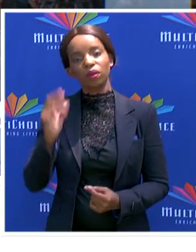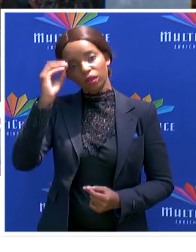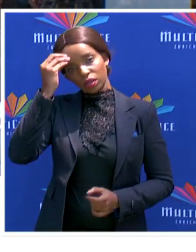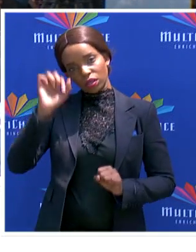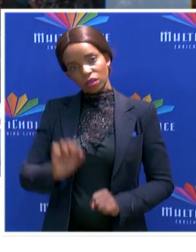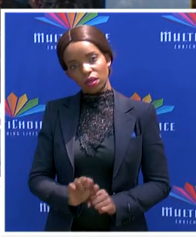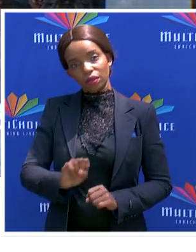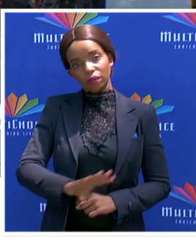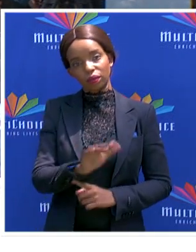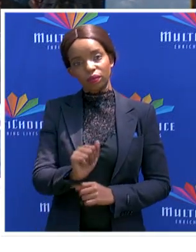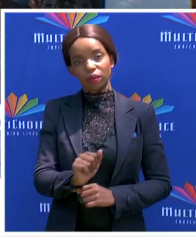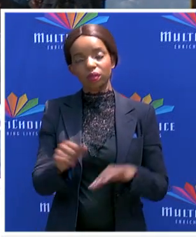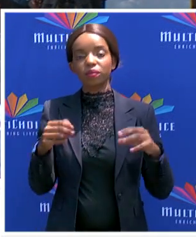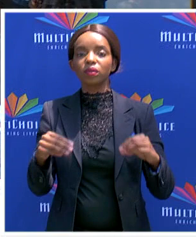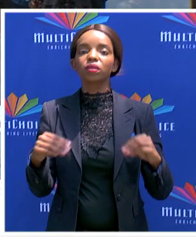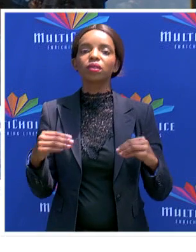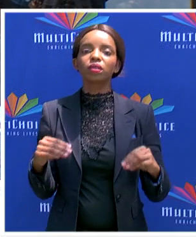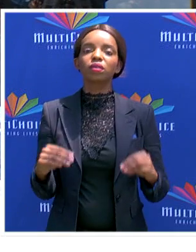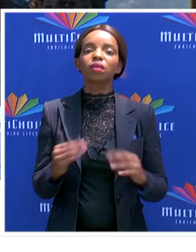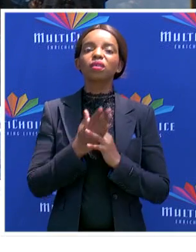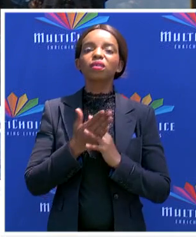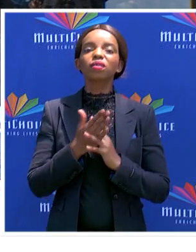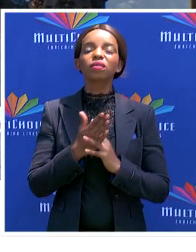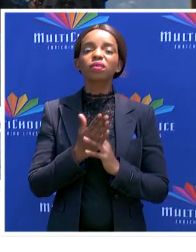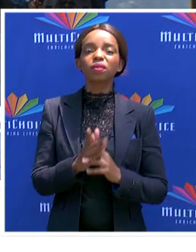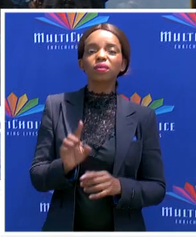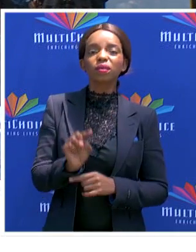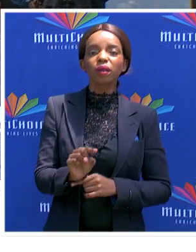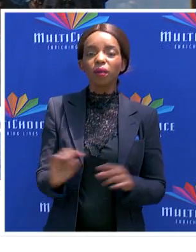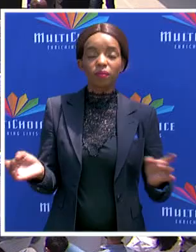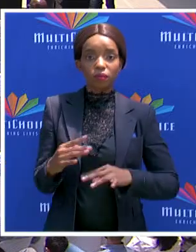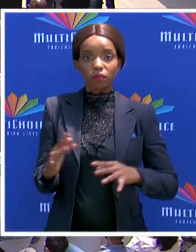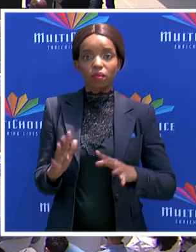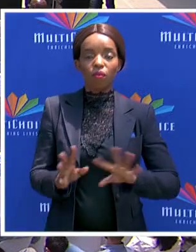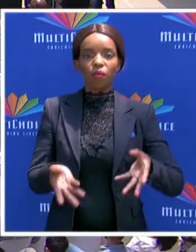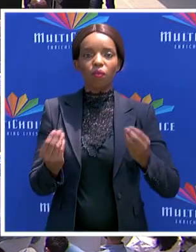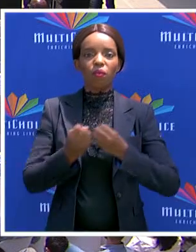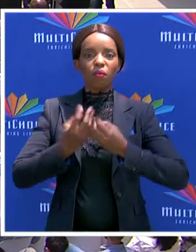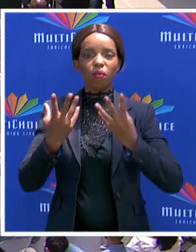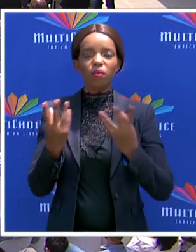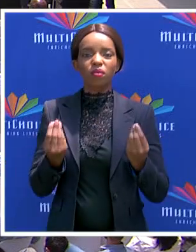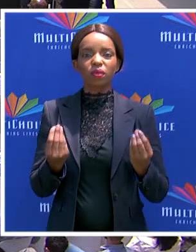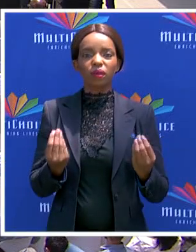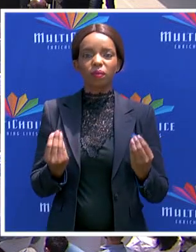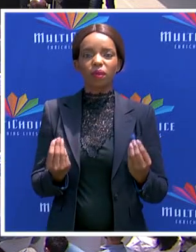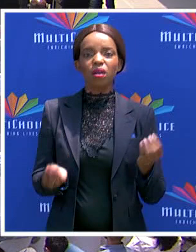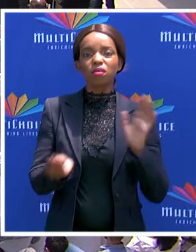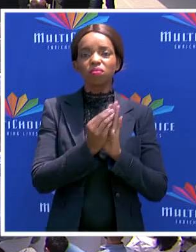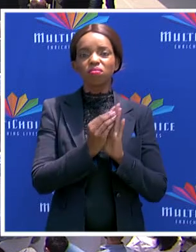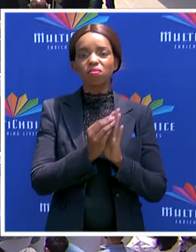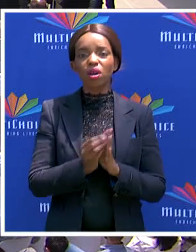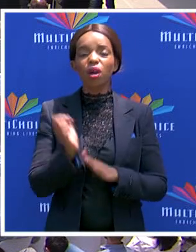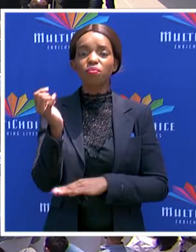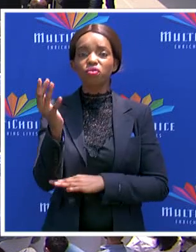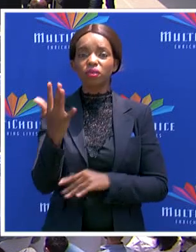business. And instead of closing shop or looking at number of other options, we presented to them a plan